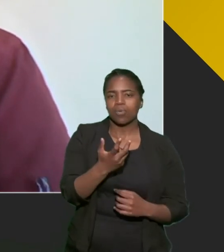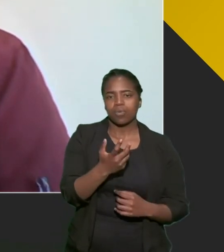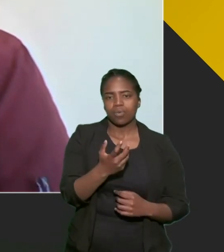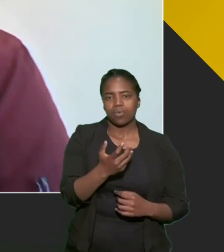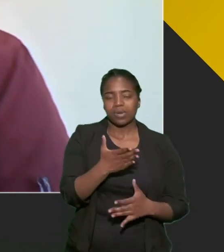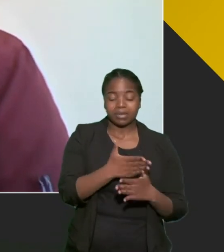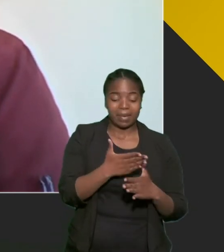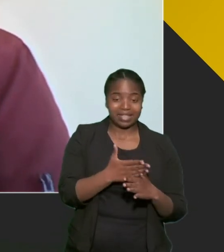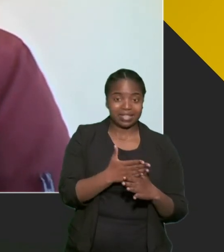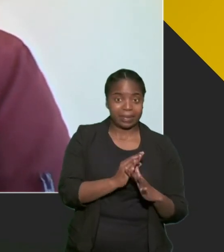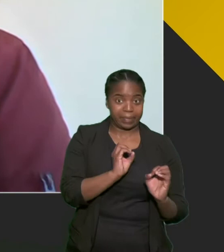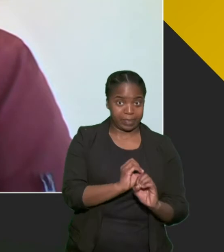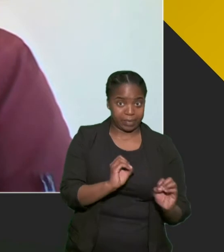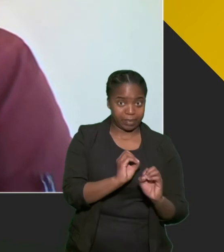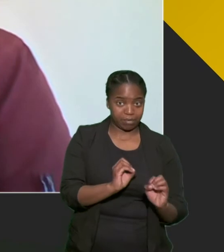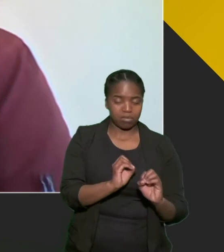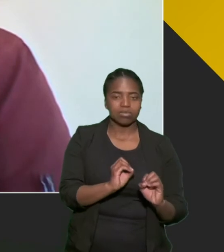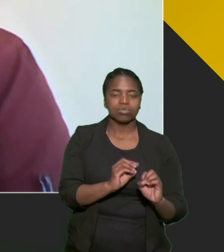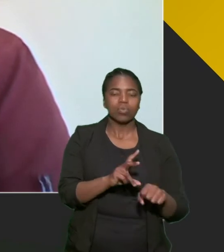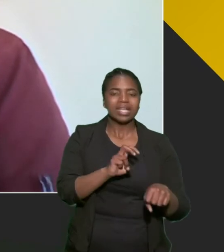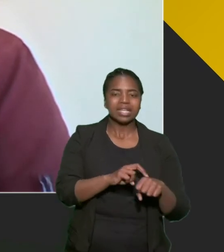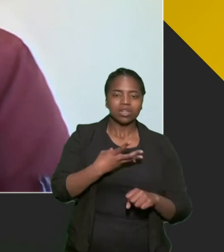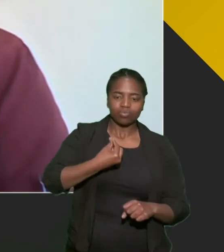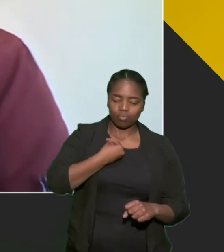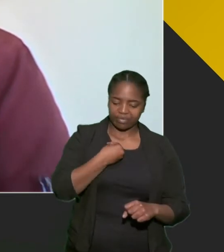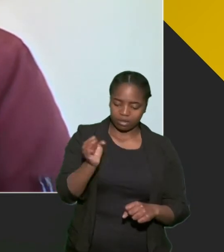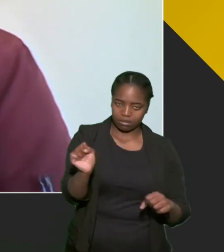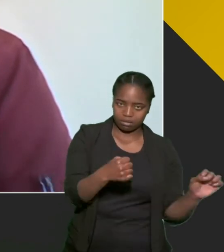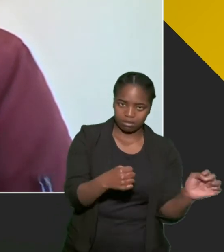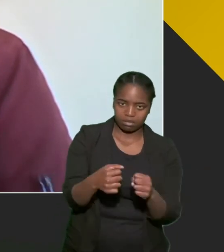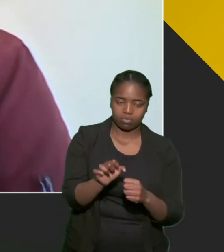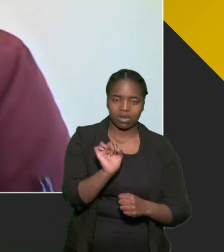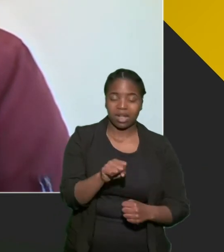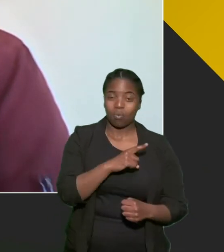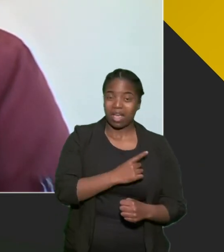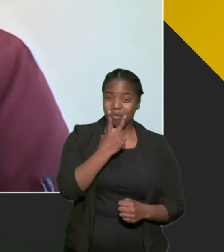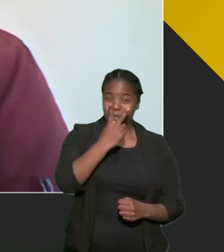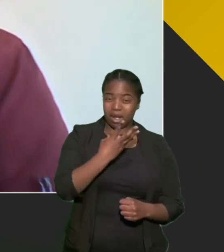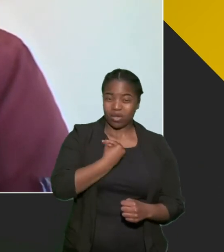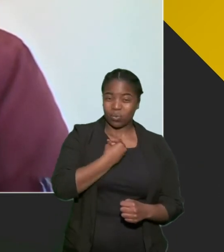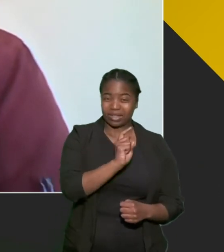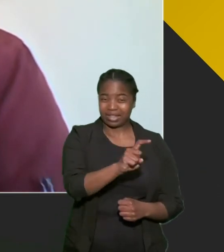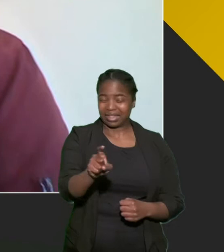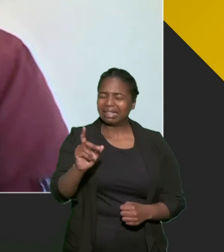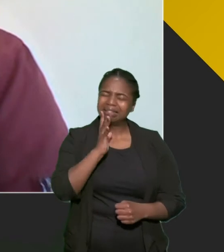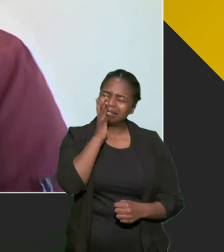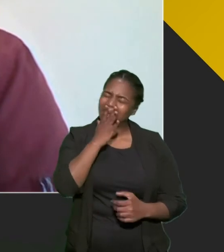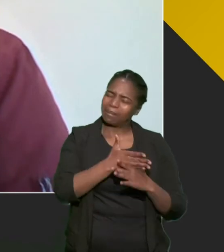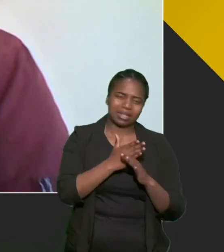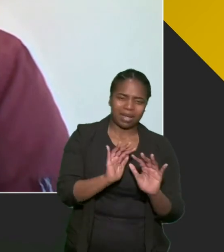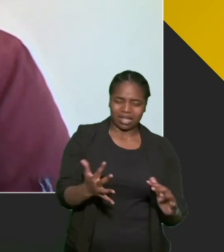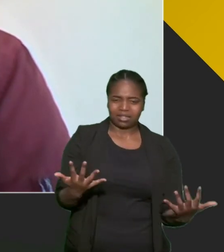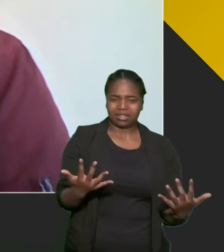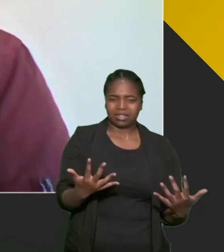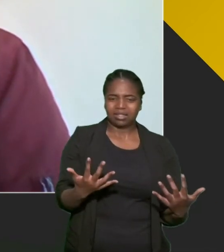have in government, looking at the level of unemployment, is that our young people are